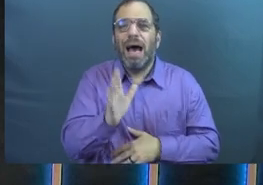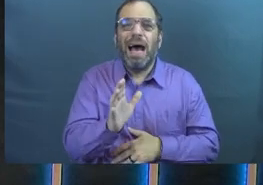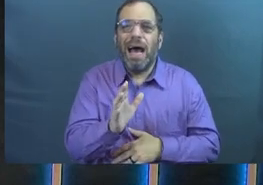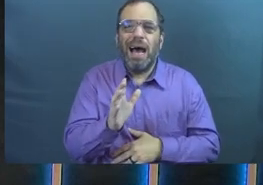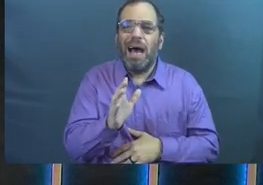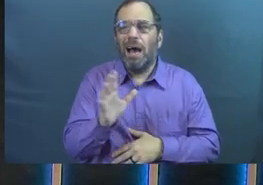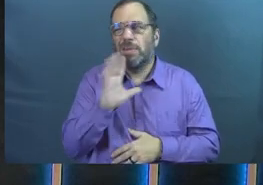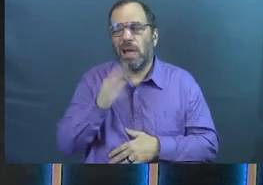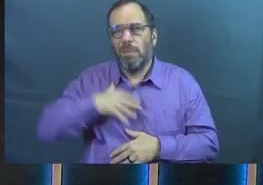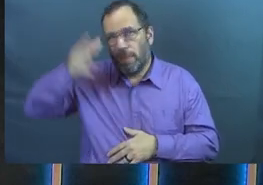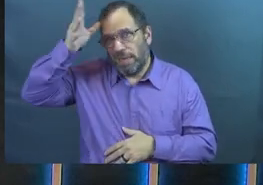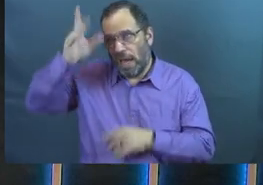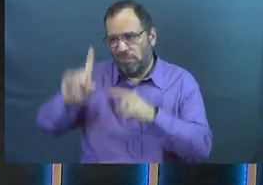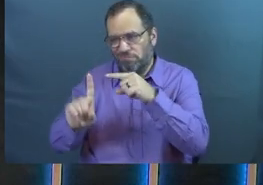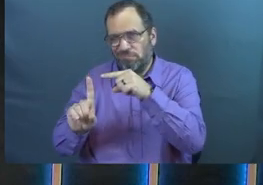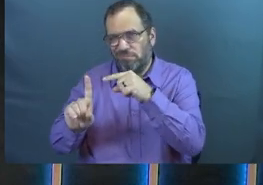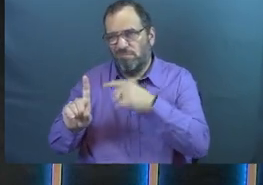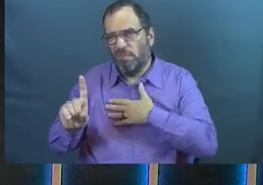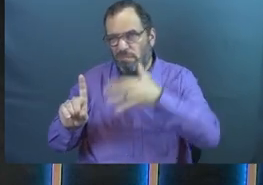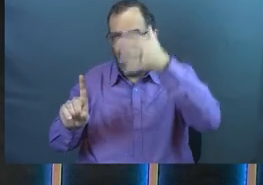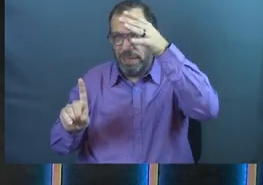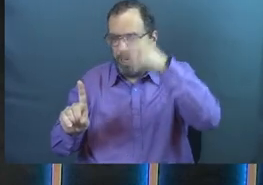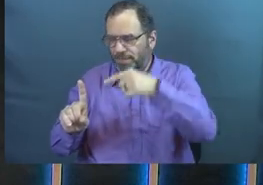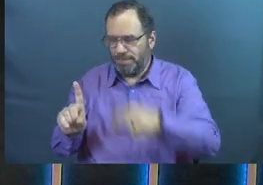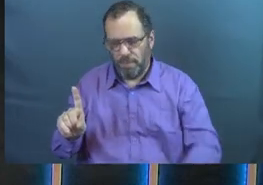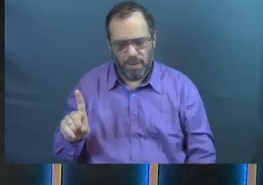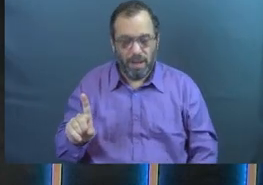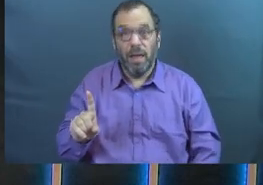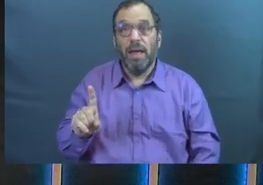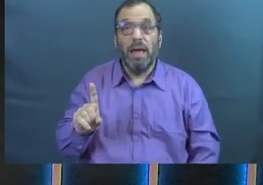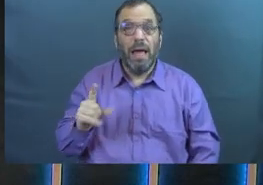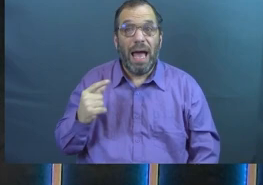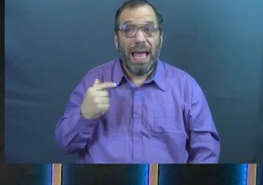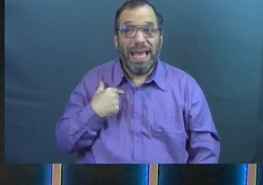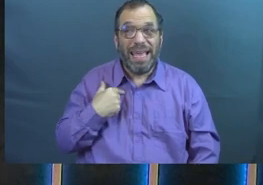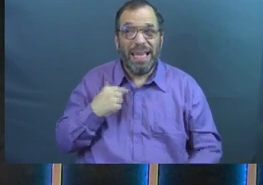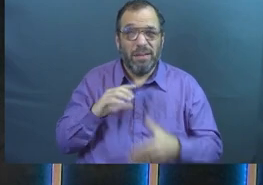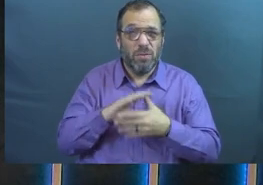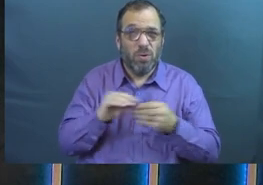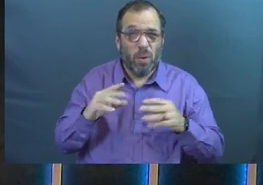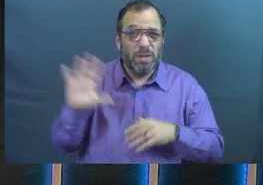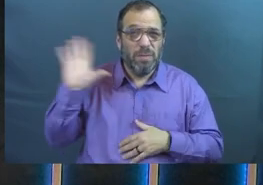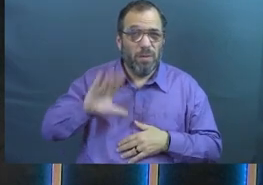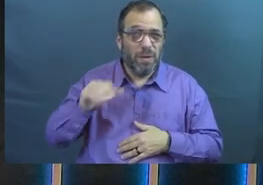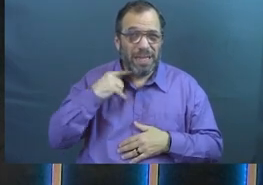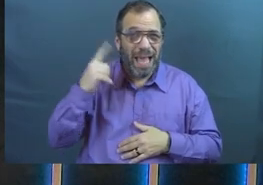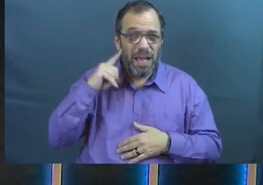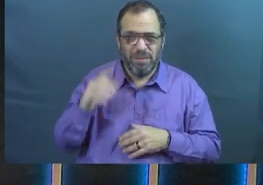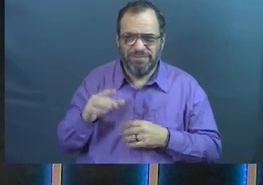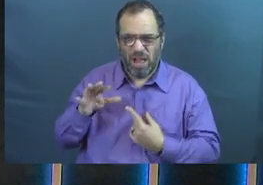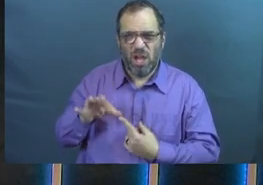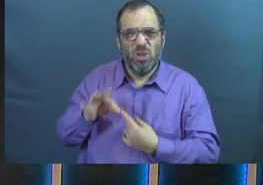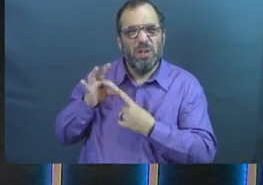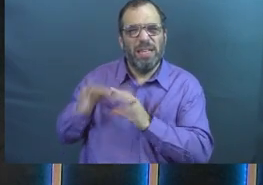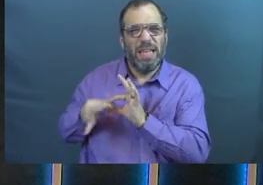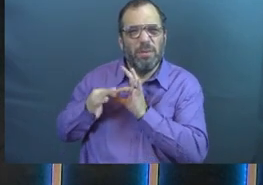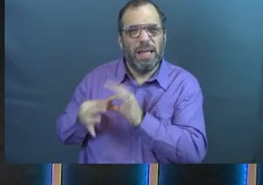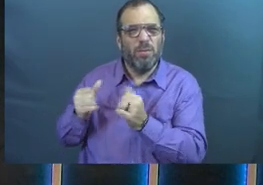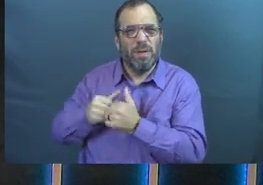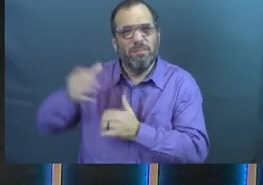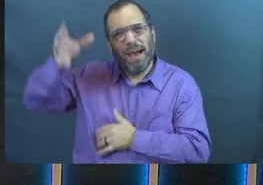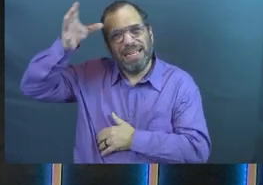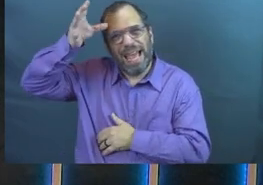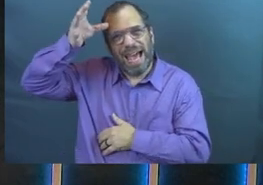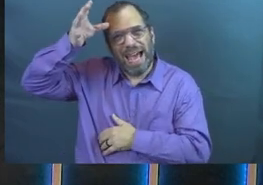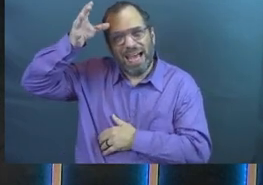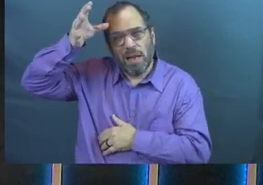I'm going to talk about my dad here for a second. If you've not heard me talk about him before, kind of a unique relationship that I had with